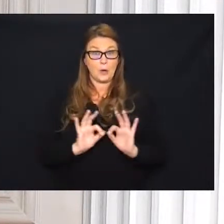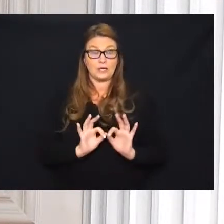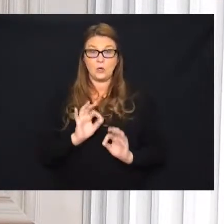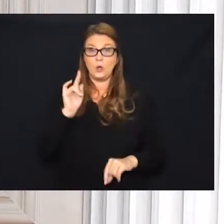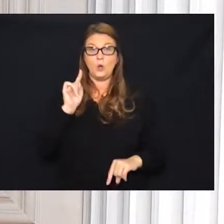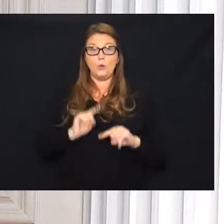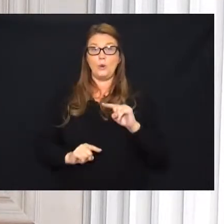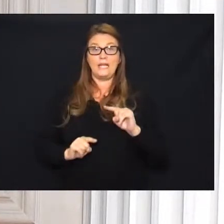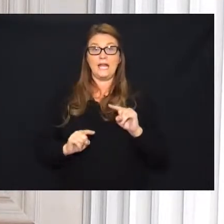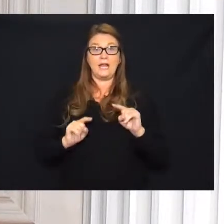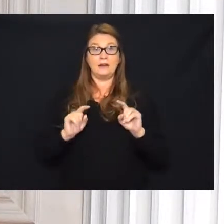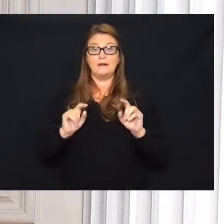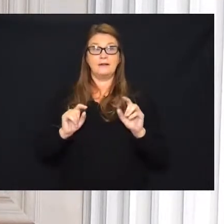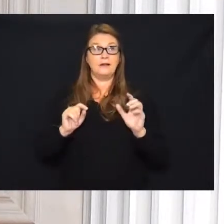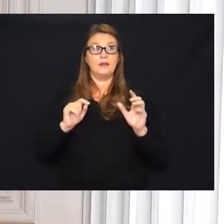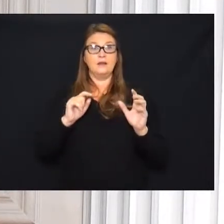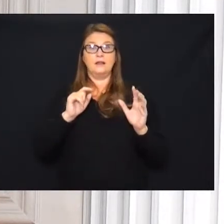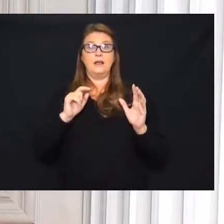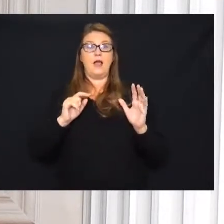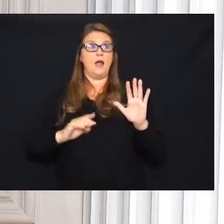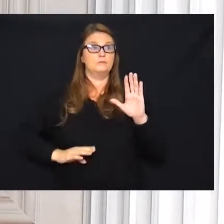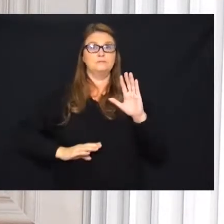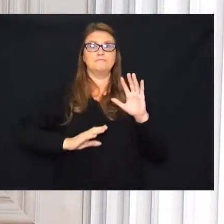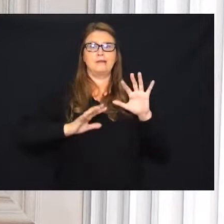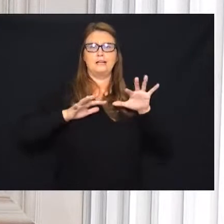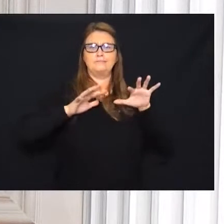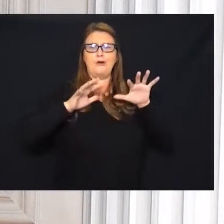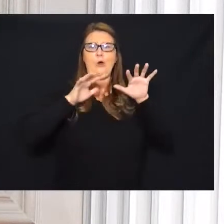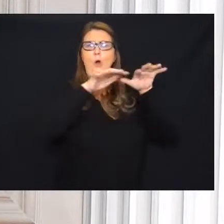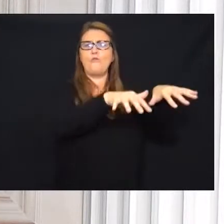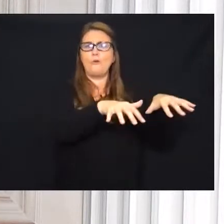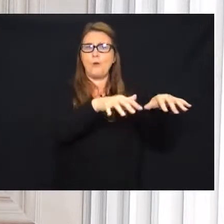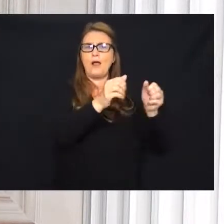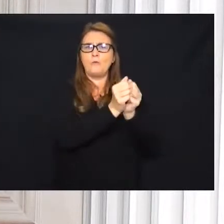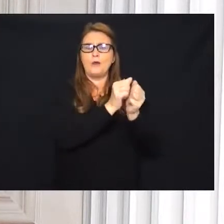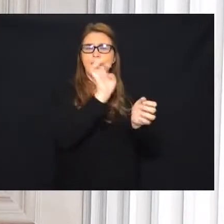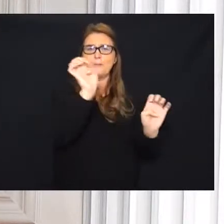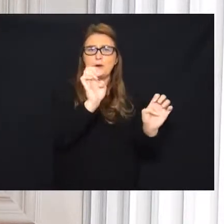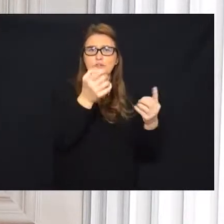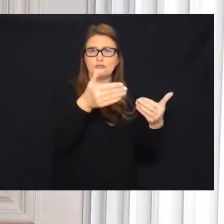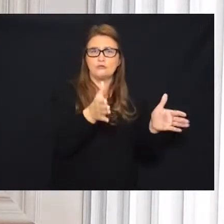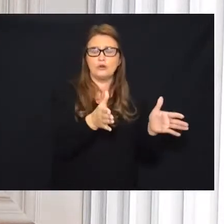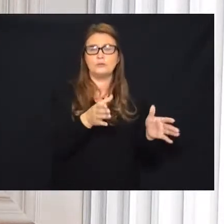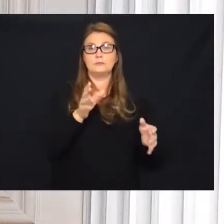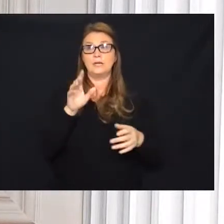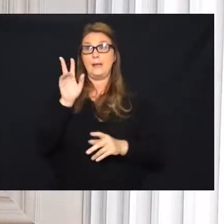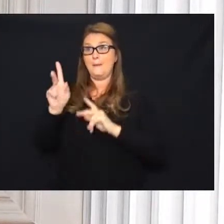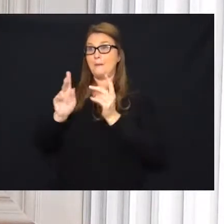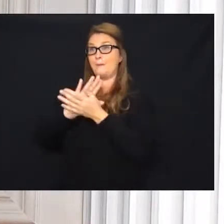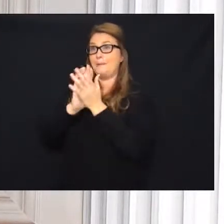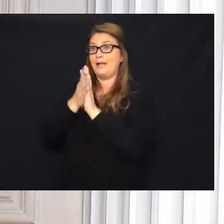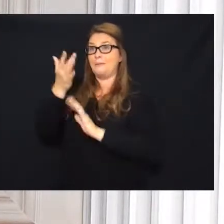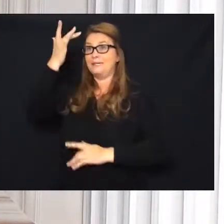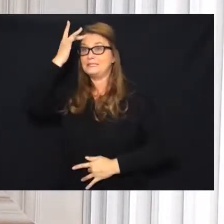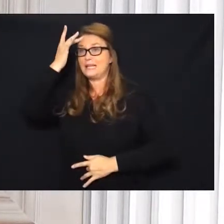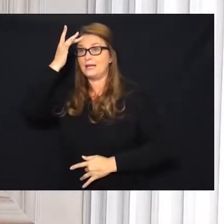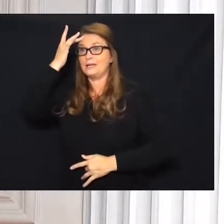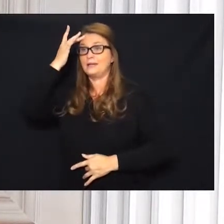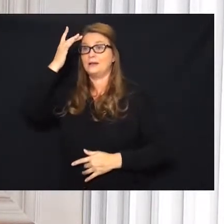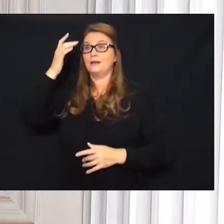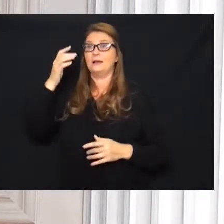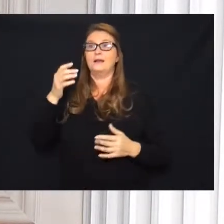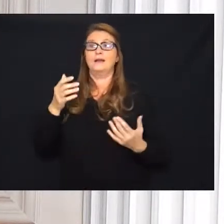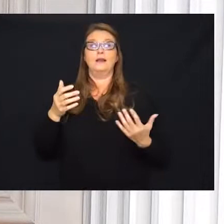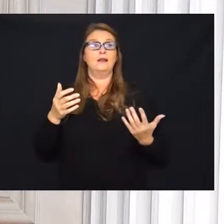surge the emergency rooms, and we can't afford for people to continue to get sick from this variant of COVID-19